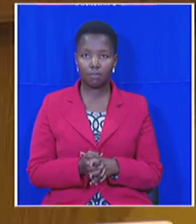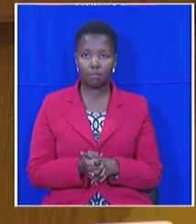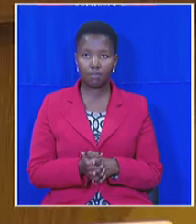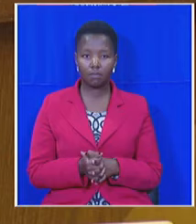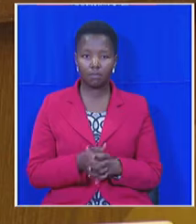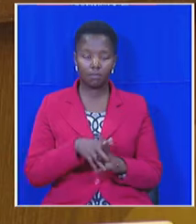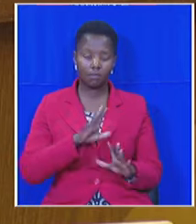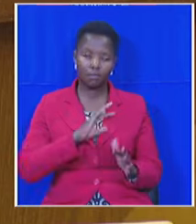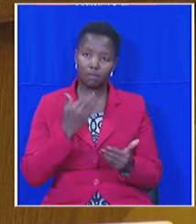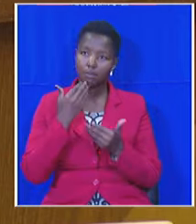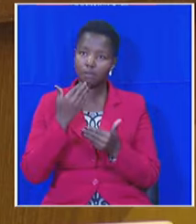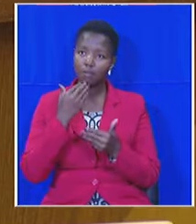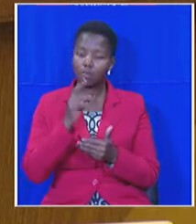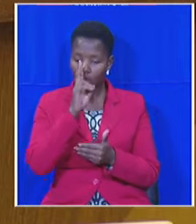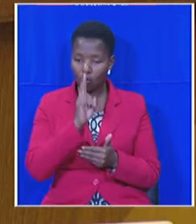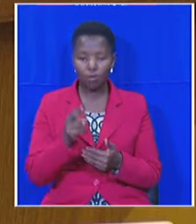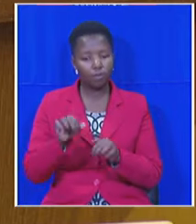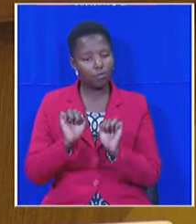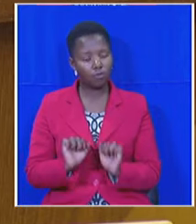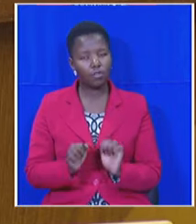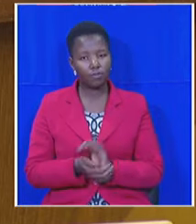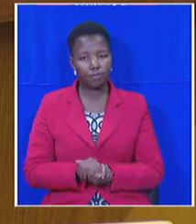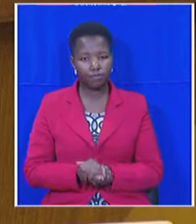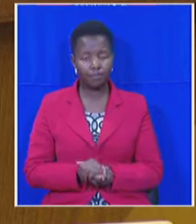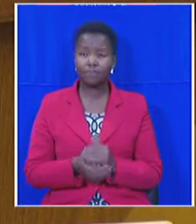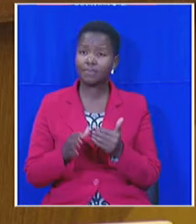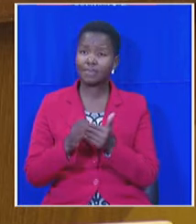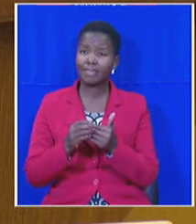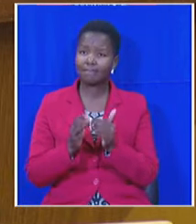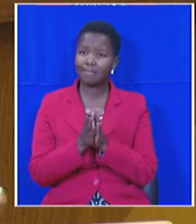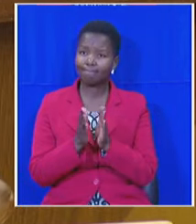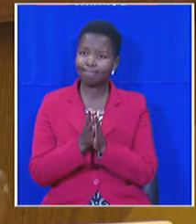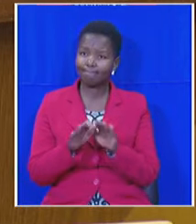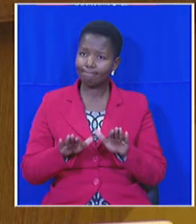Thank you, Honorable Chairperson. Order. Order.